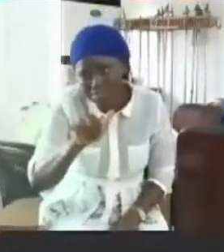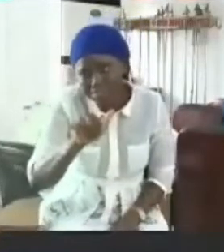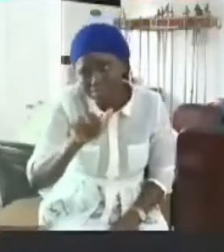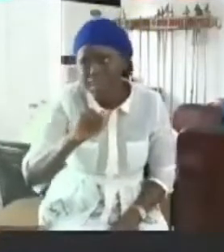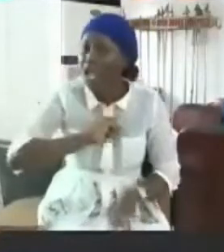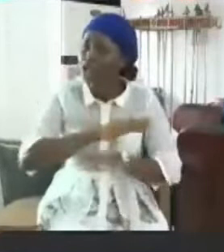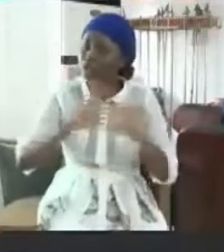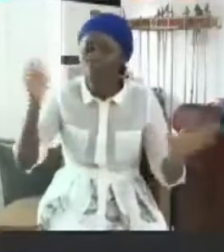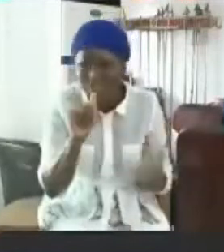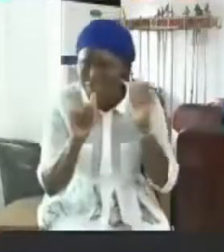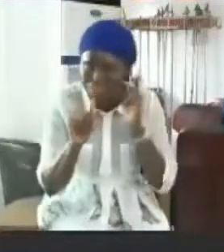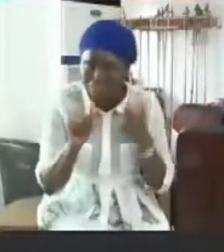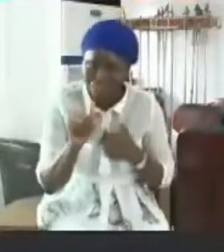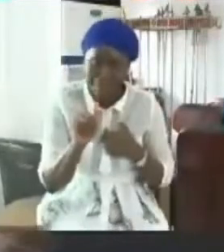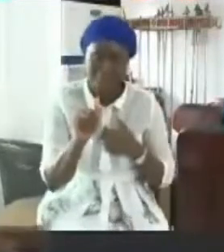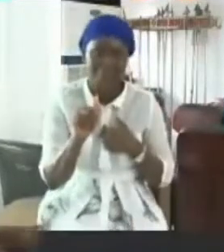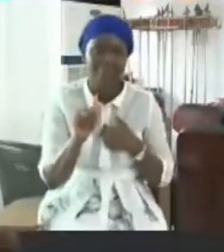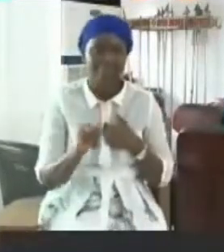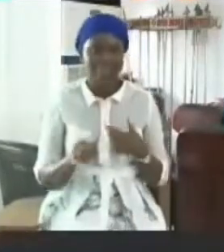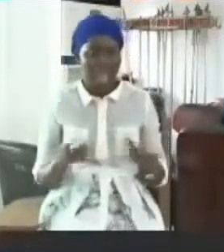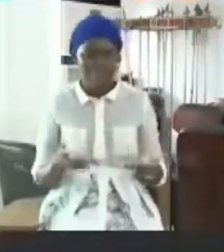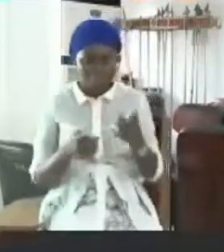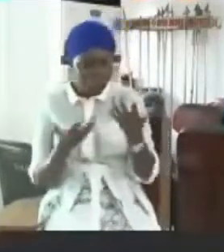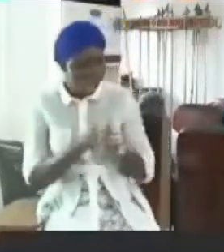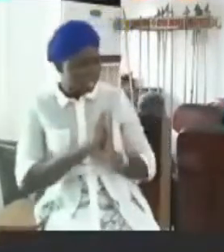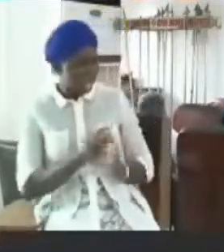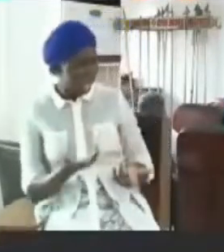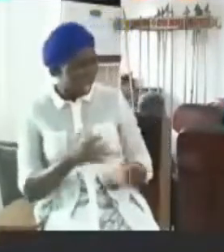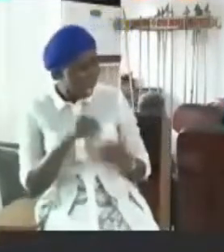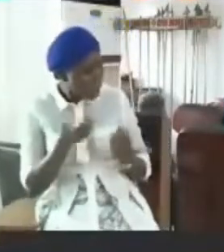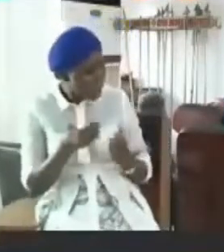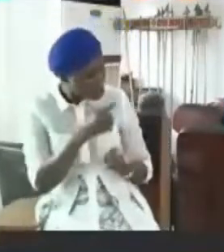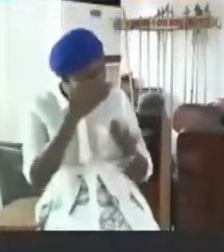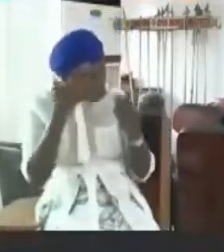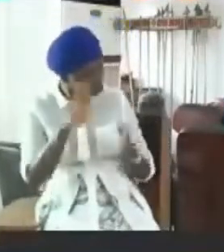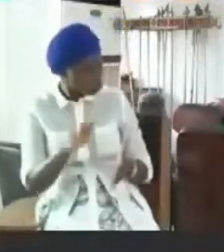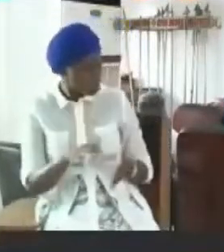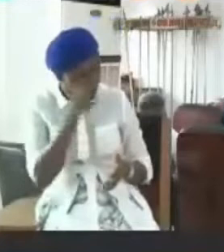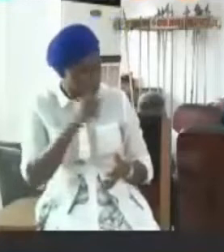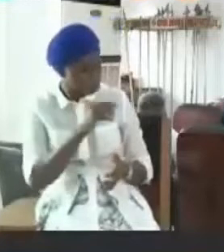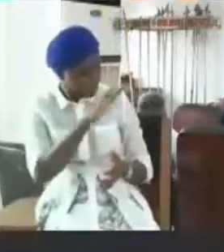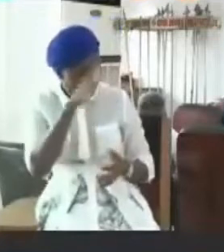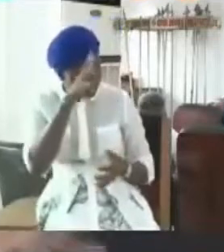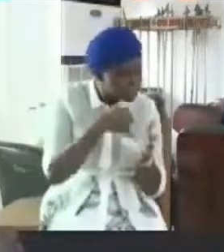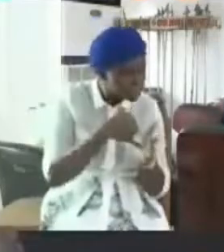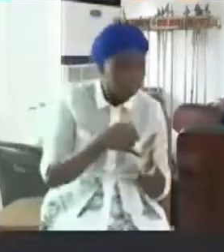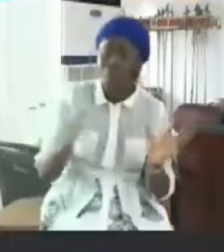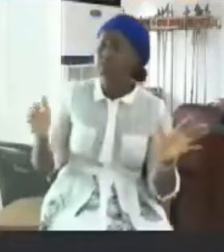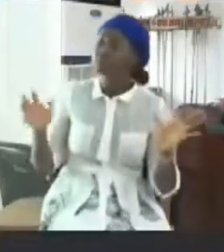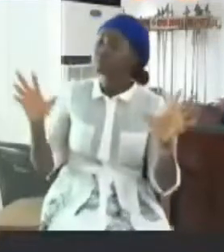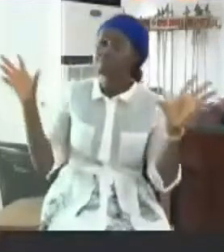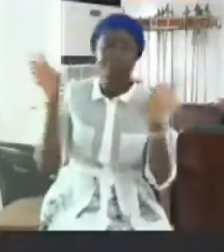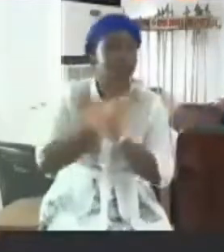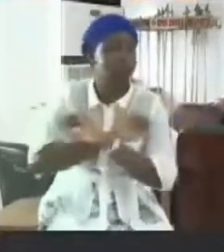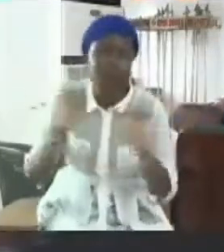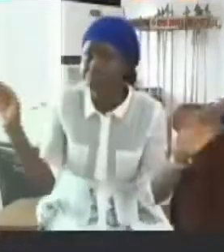Put the word yet. How come you don't know? Because my father hasn't talked to me about it at all. The last